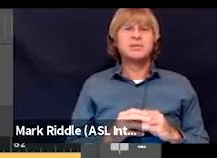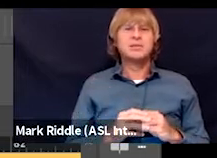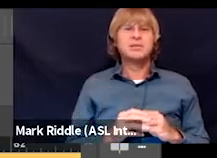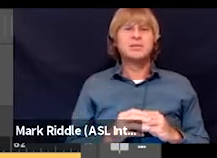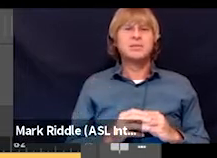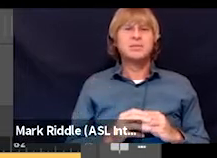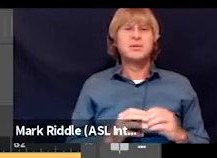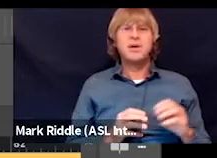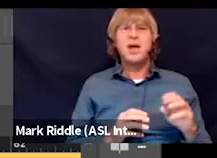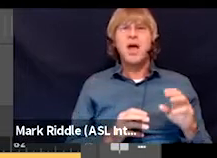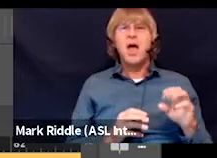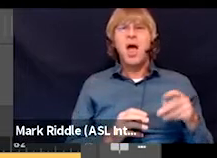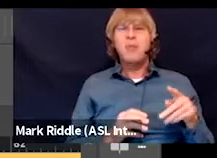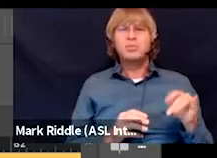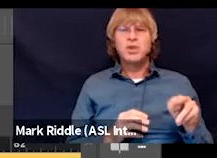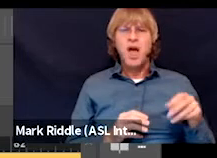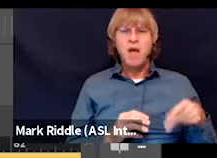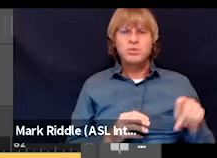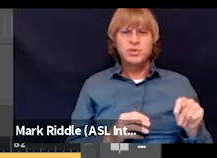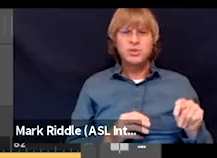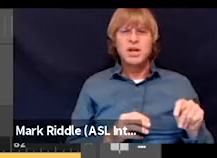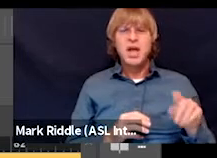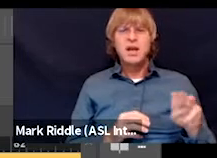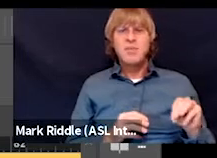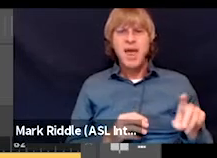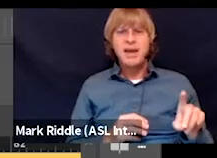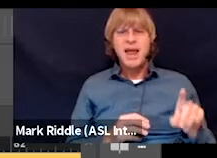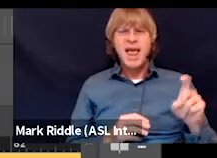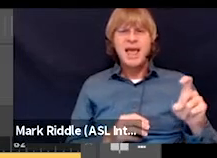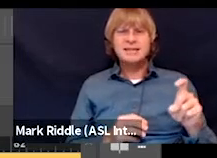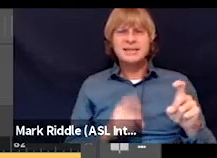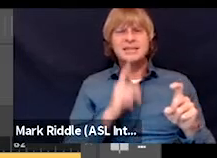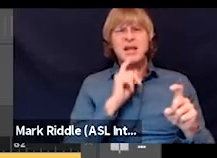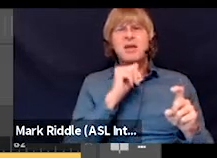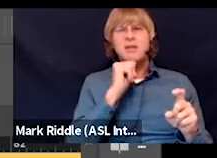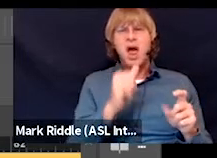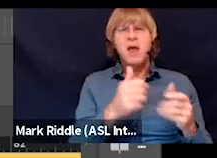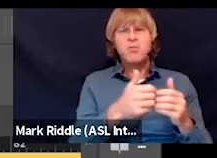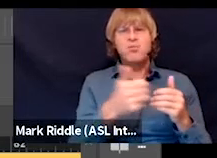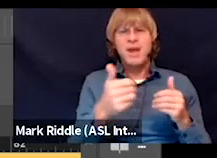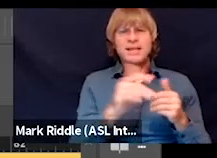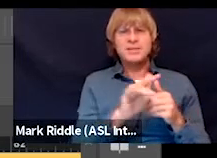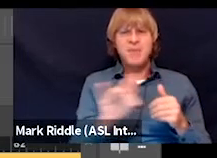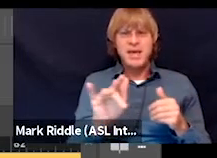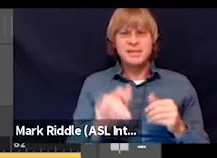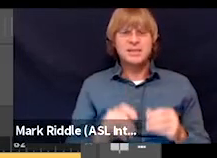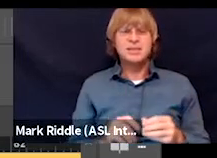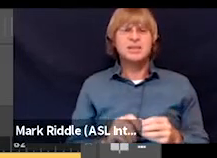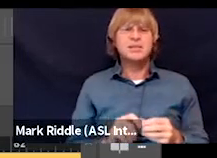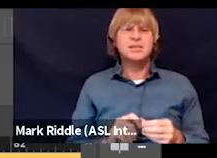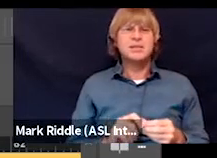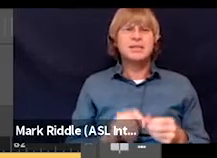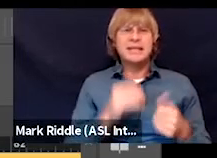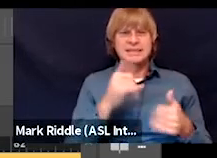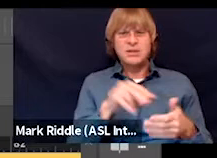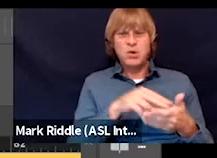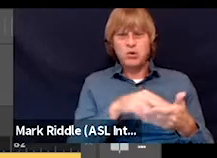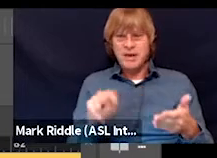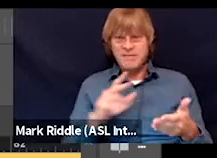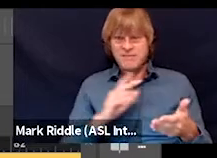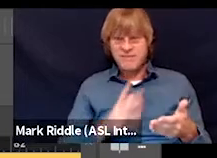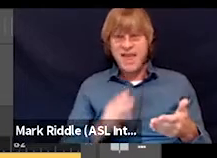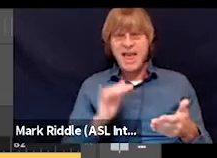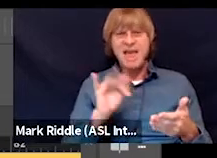Option Command X is a non-breaking space. It would still read fine if it